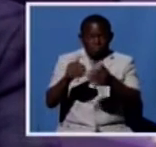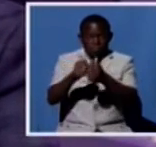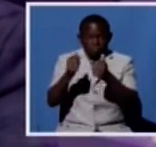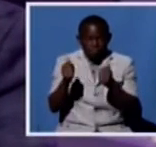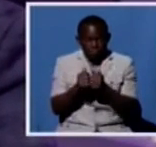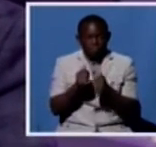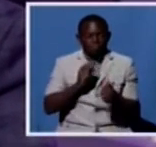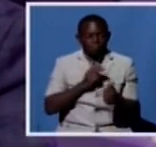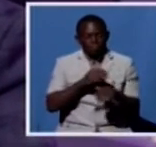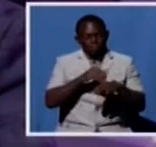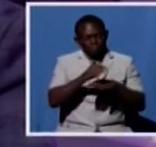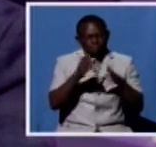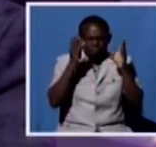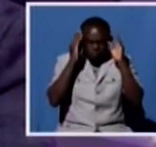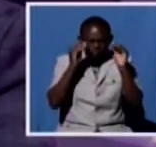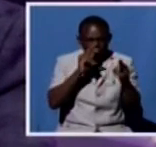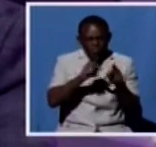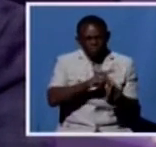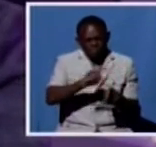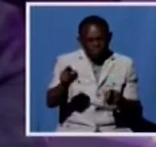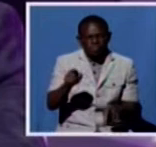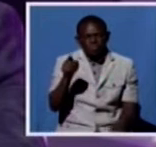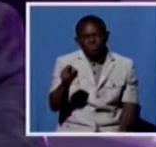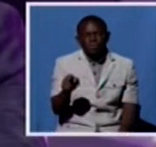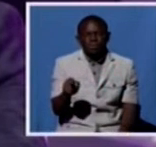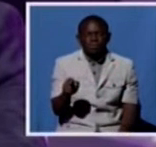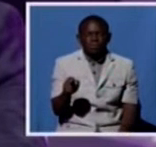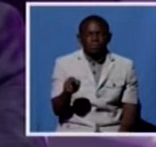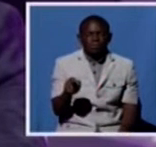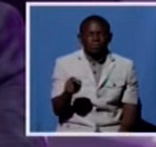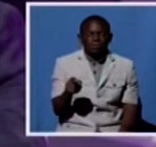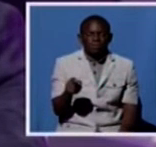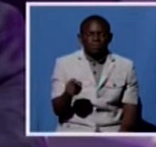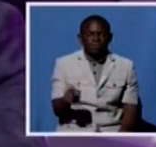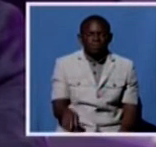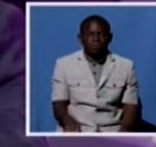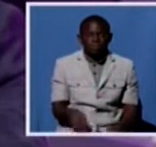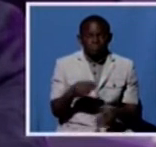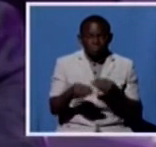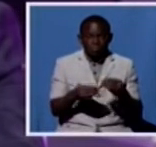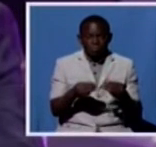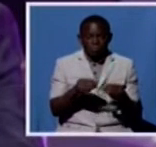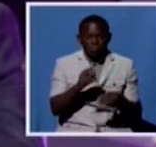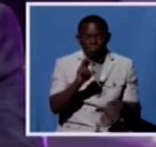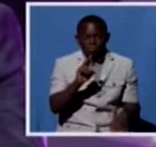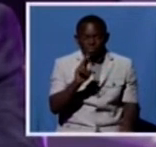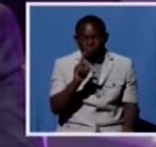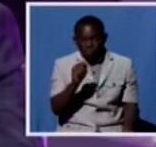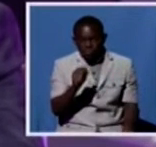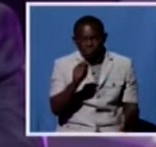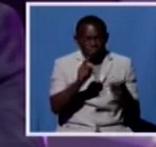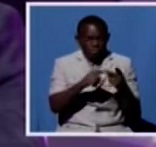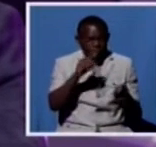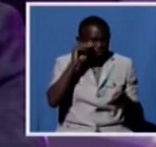from that. So all the reports that we get, we engage our implementing agencies, RDA, the Ministry of Local Government, to